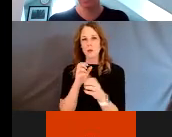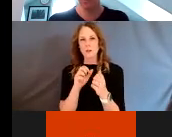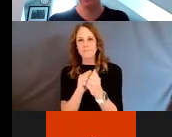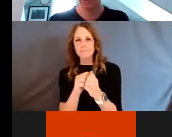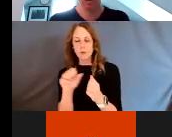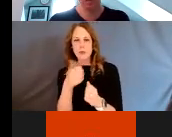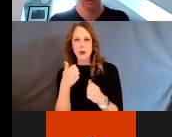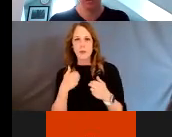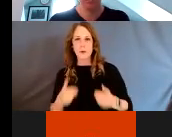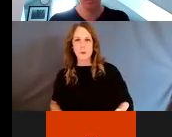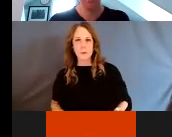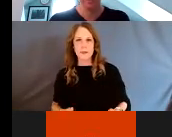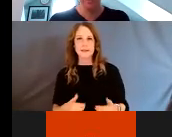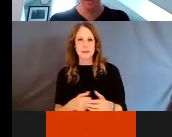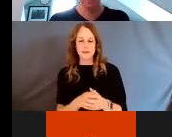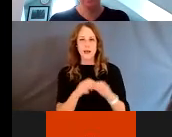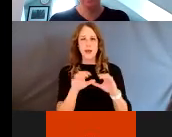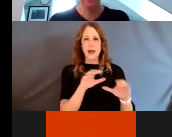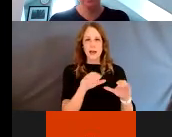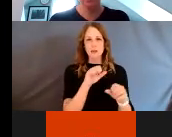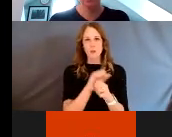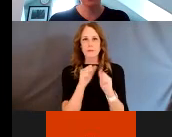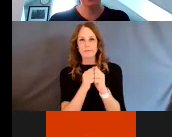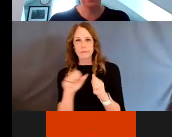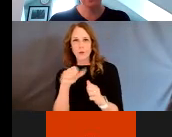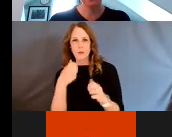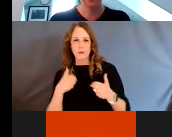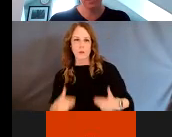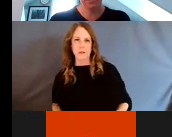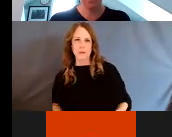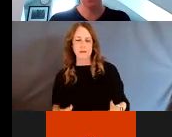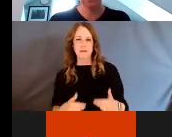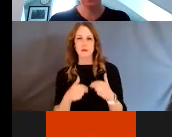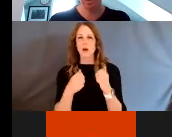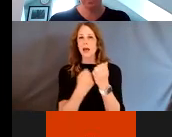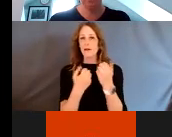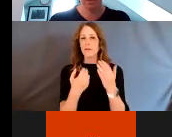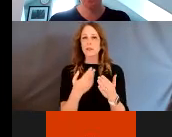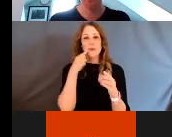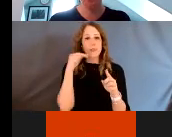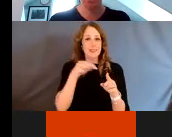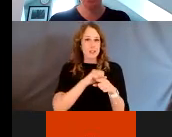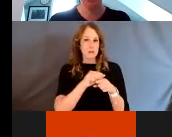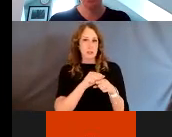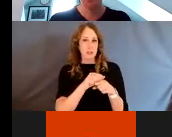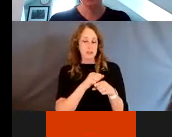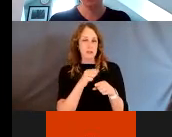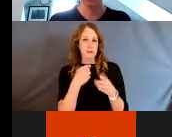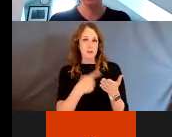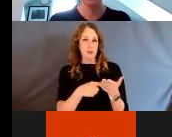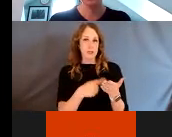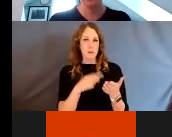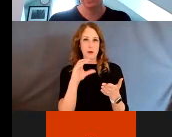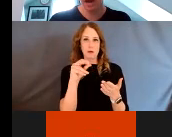our action working with humans. So advocates, so for this training, we're really talking about the code,